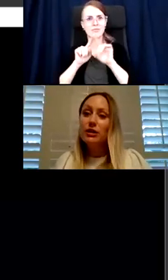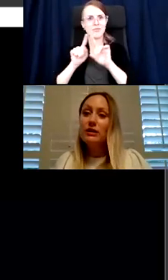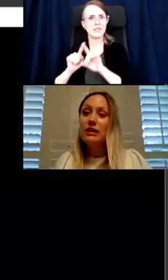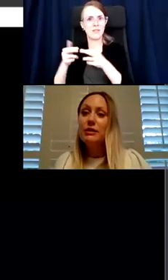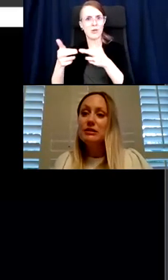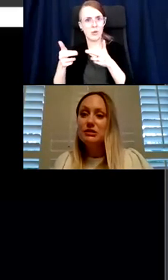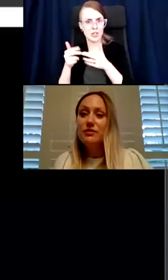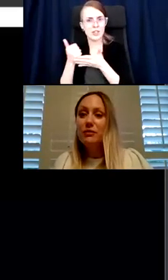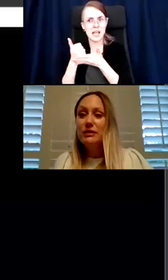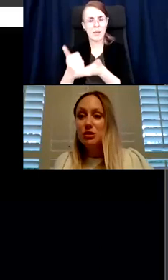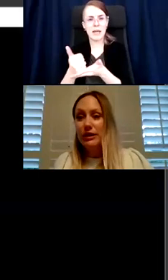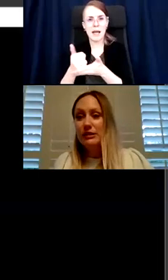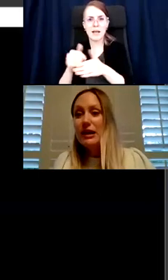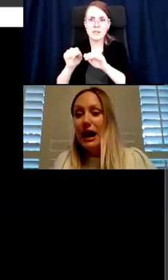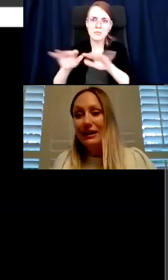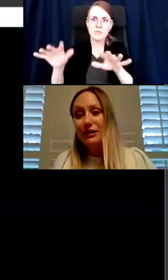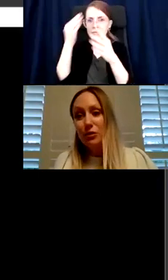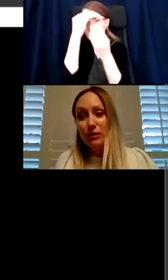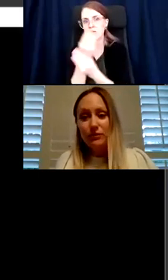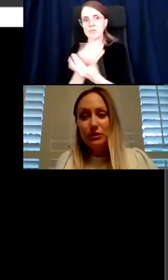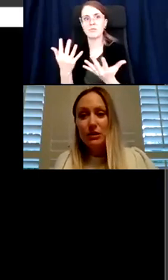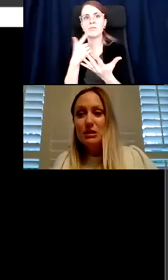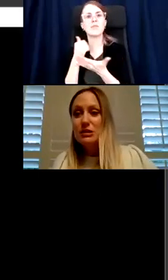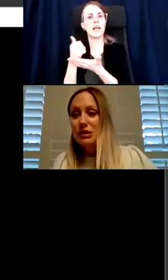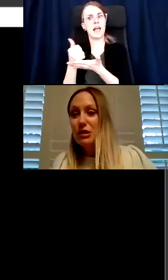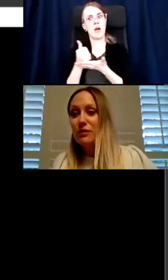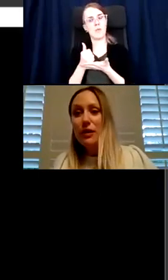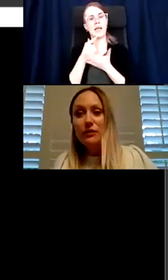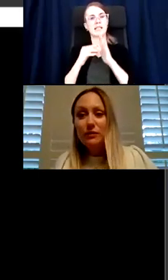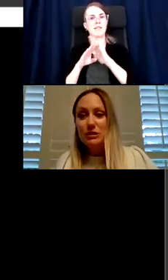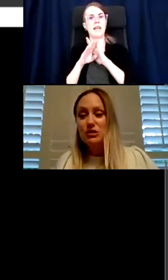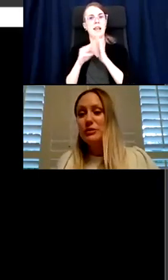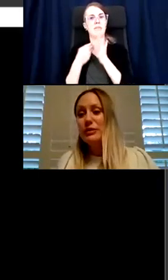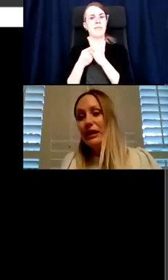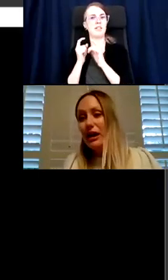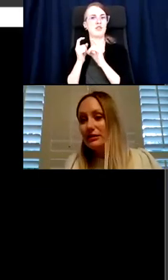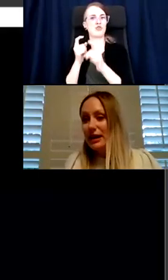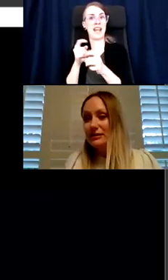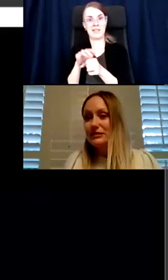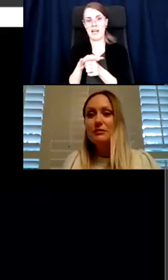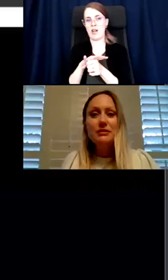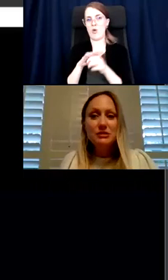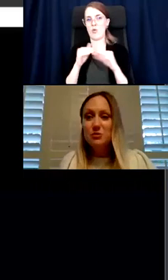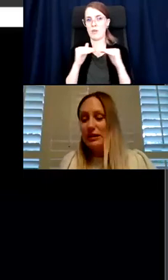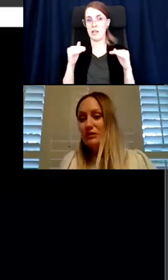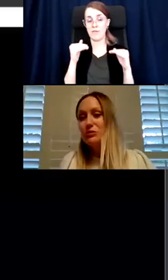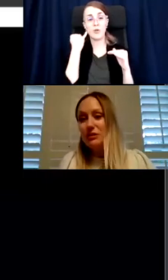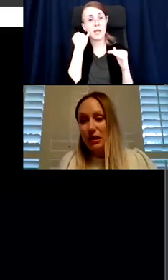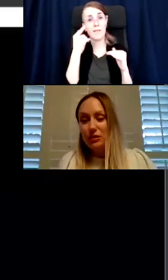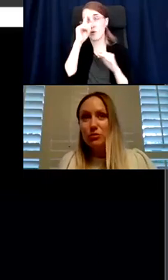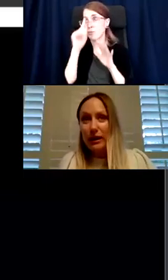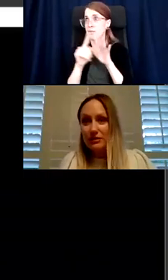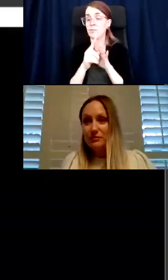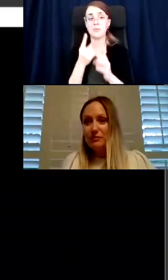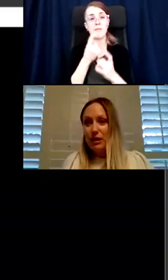spread the word and helping us to develop these grants at a local level. So if you ever have questions or would like a contact, these would be